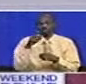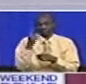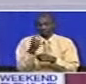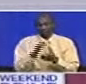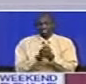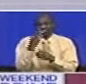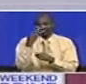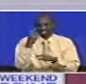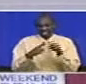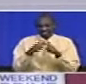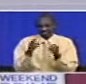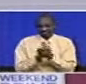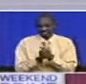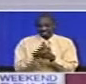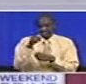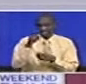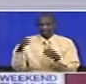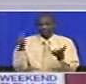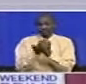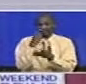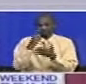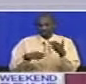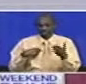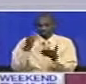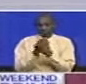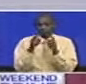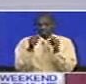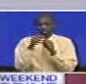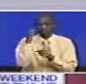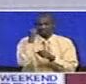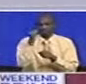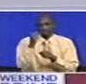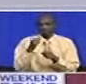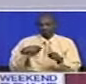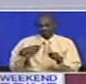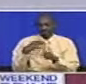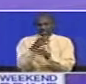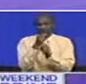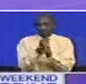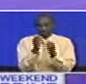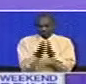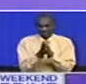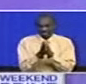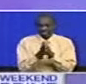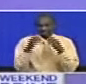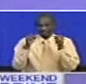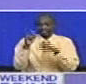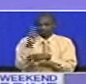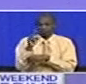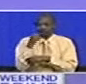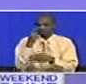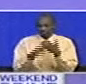3 years. The appointments have reaffirmed the creed of awarding political loyalty and association. President Uhuru